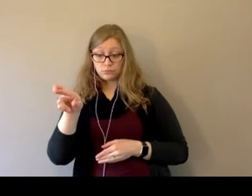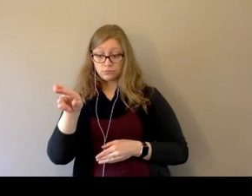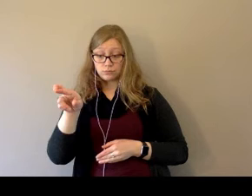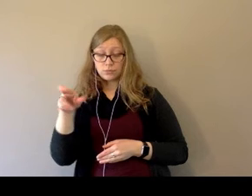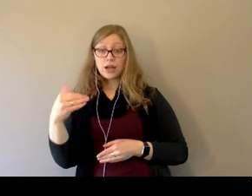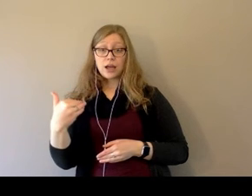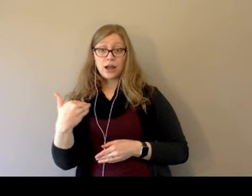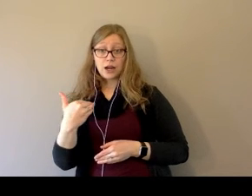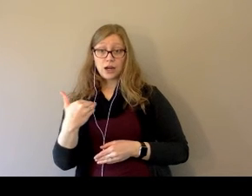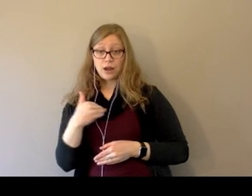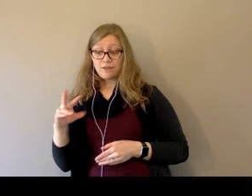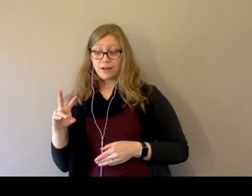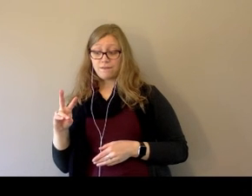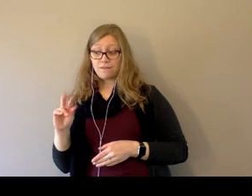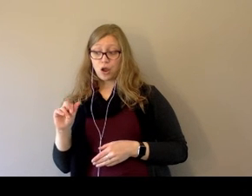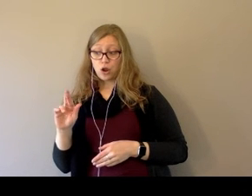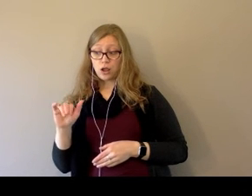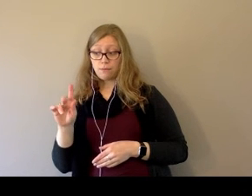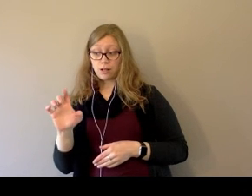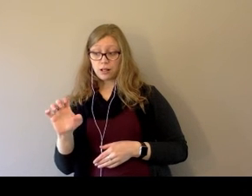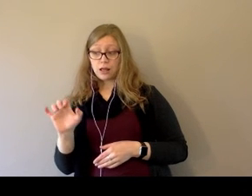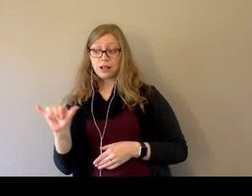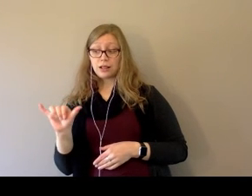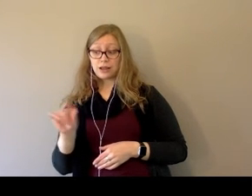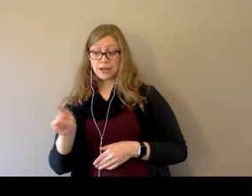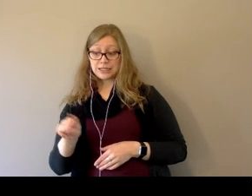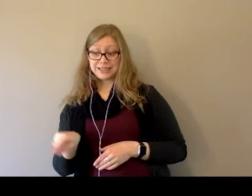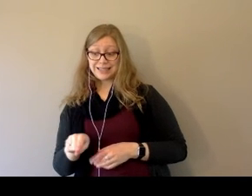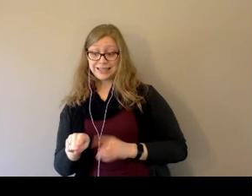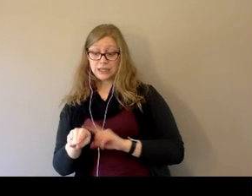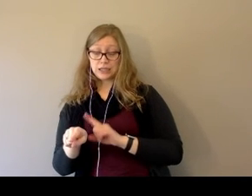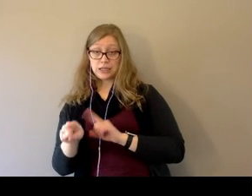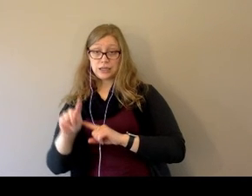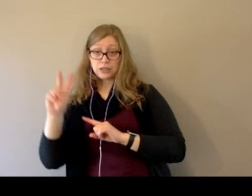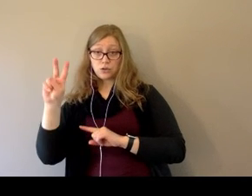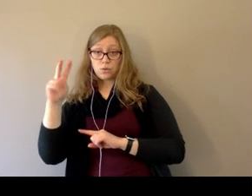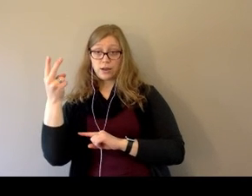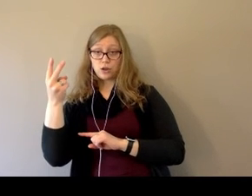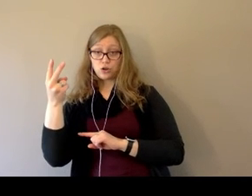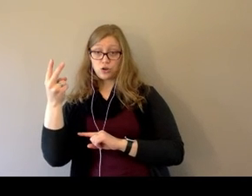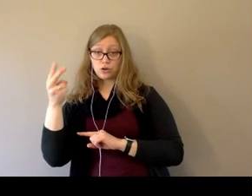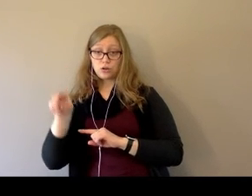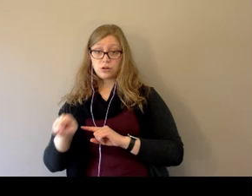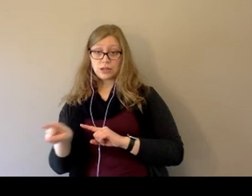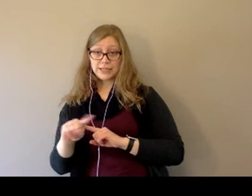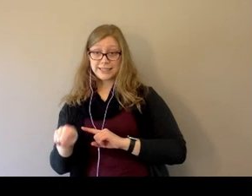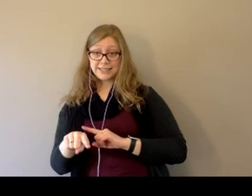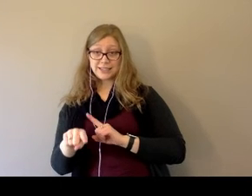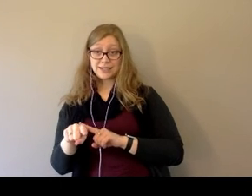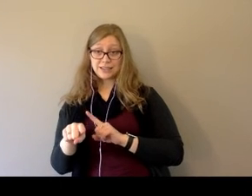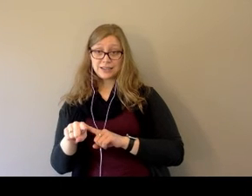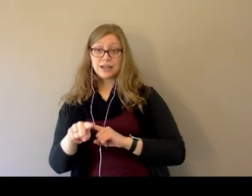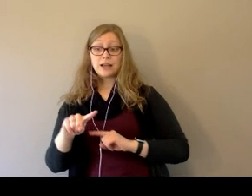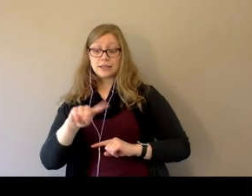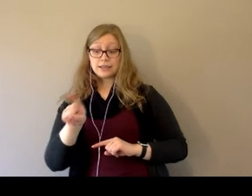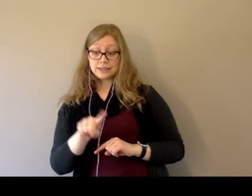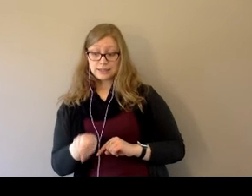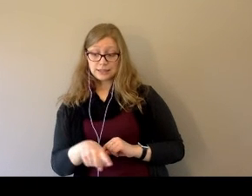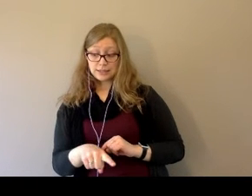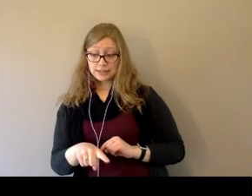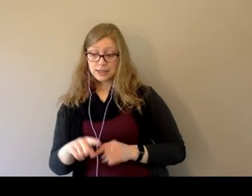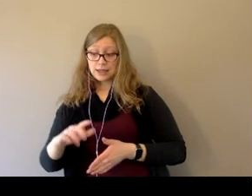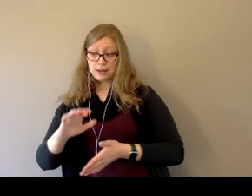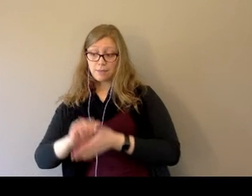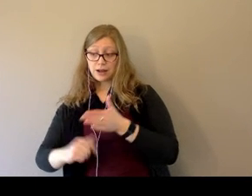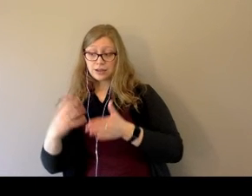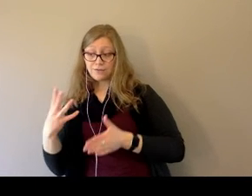like here we have z squared, x z minus 4 squared, that the answer z minus 4 is going to give you both a